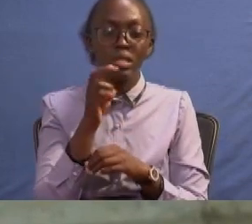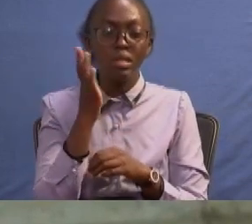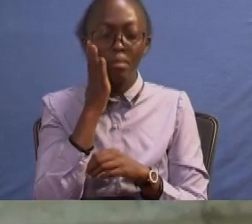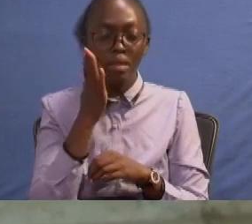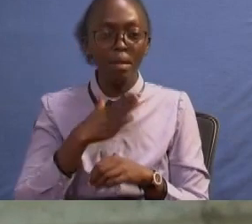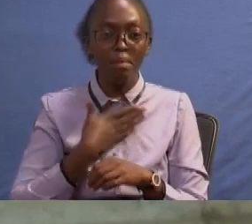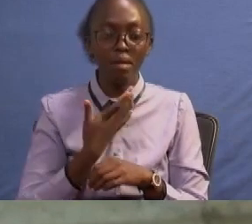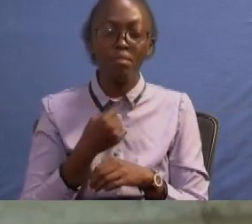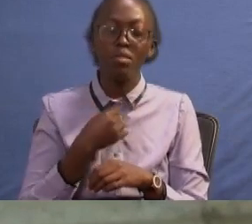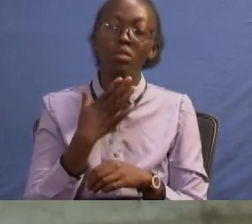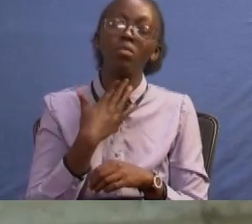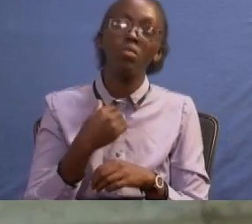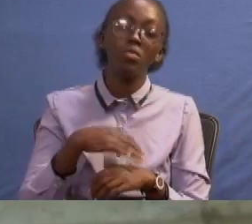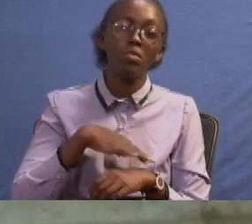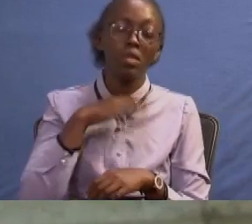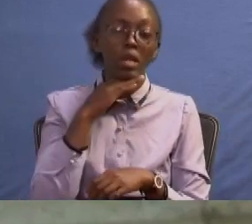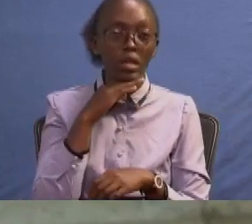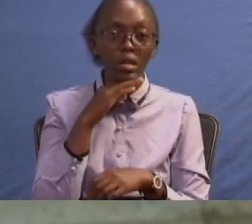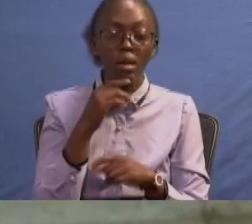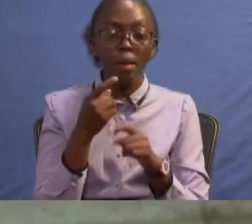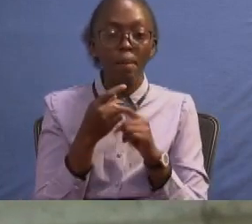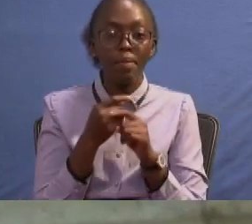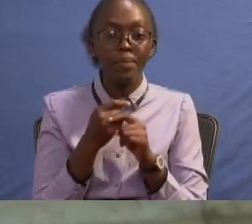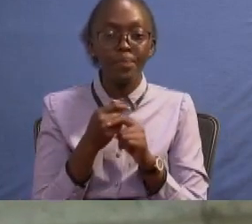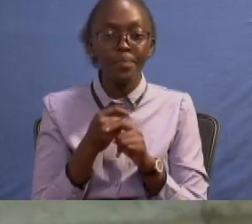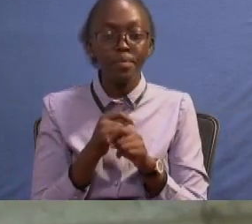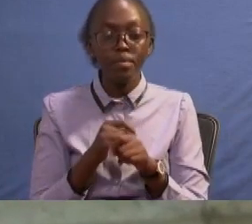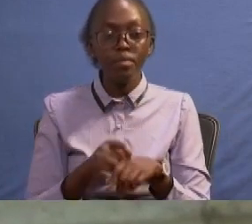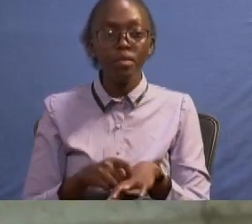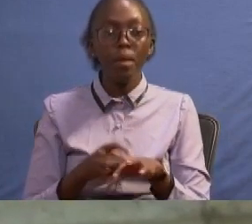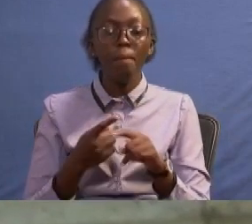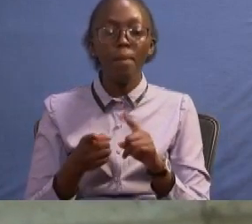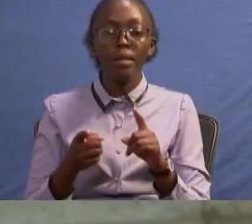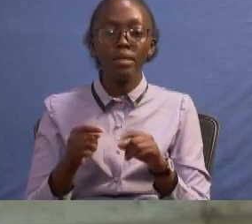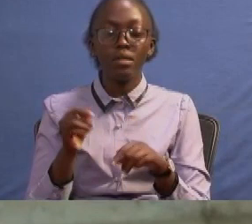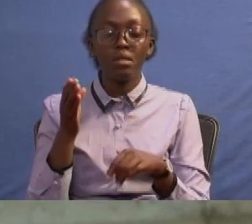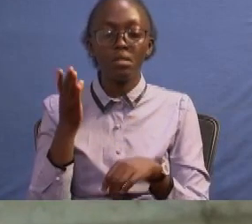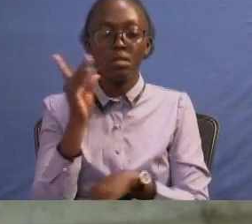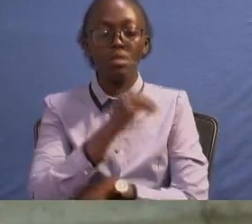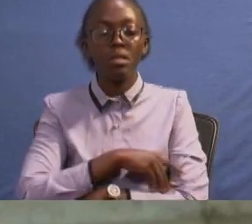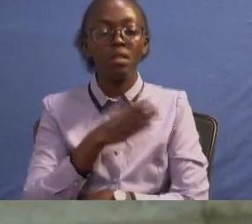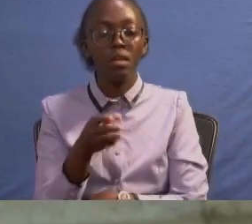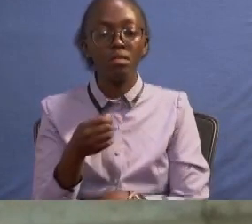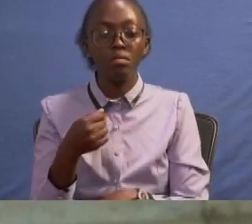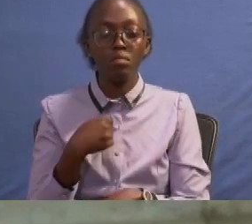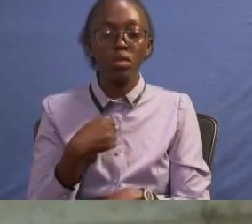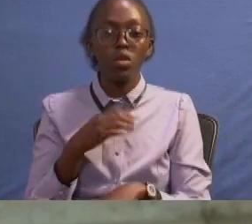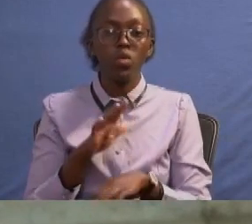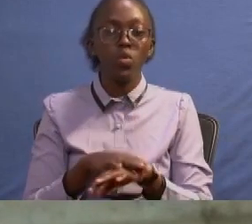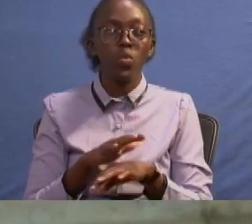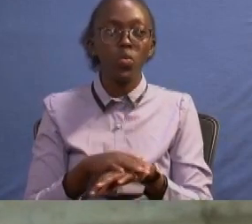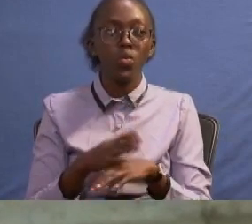die. Fortunately, that day, I had a good friend. She was called, I think she's